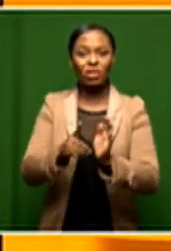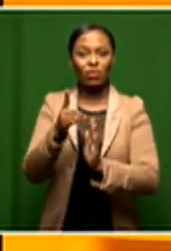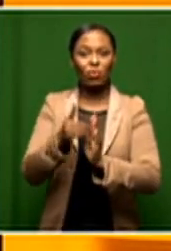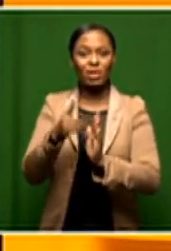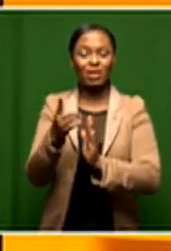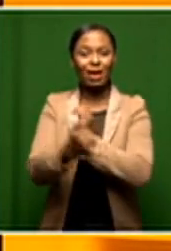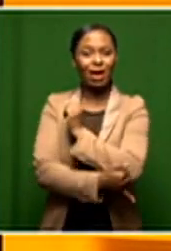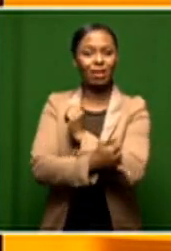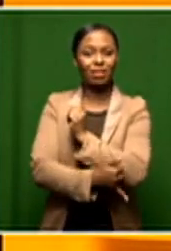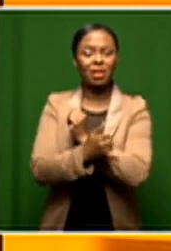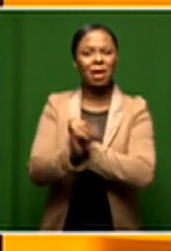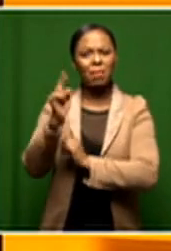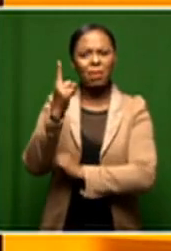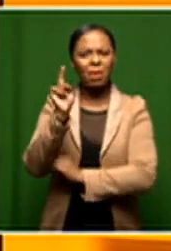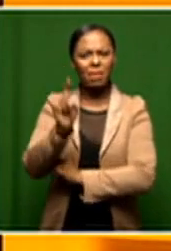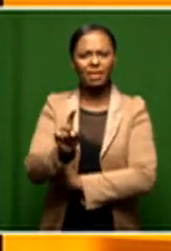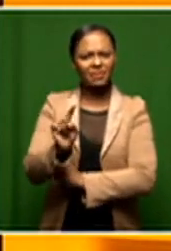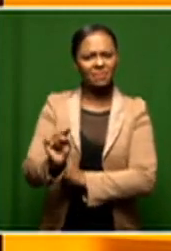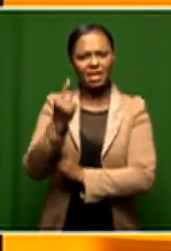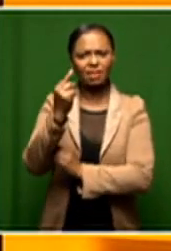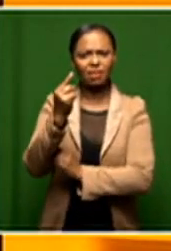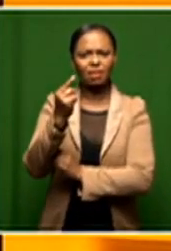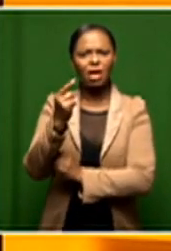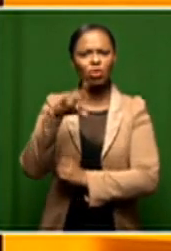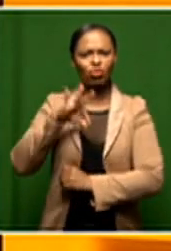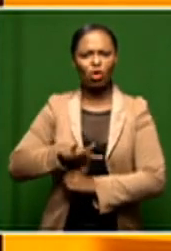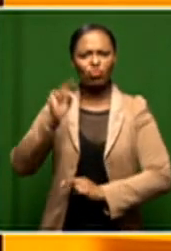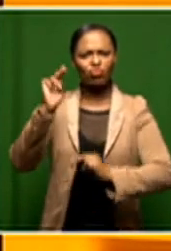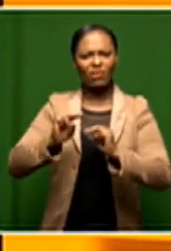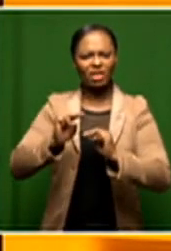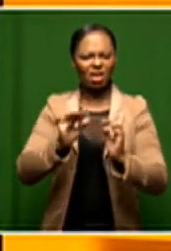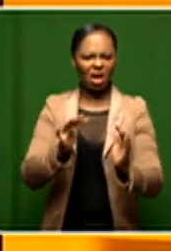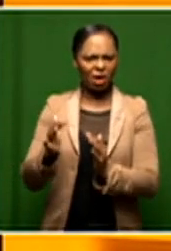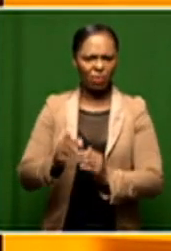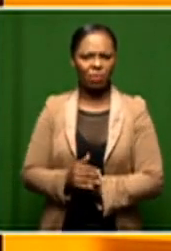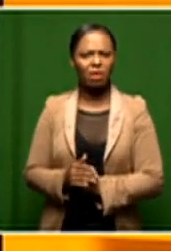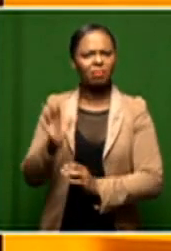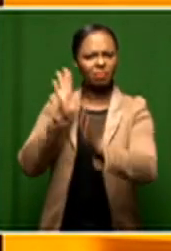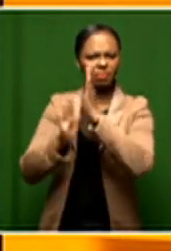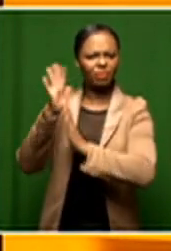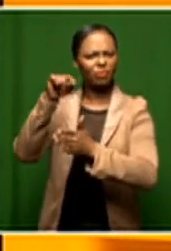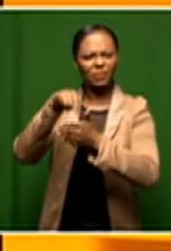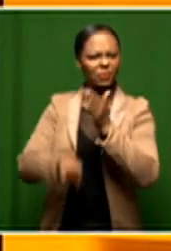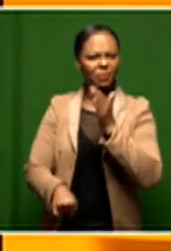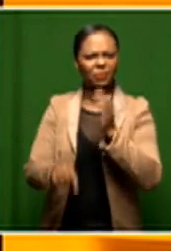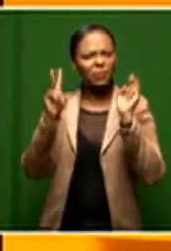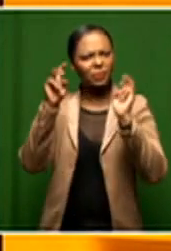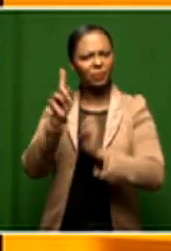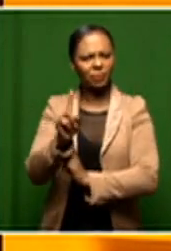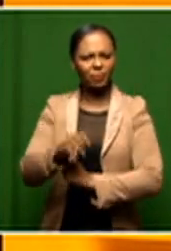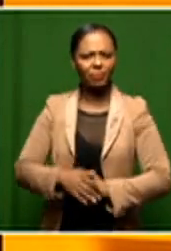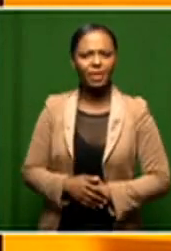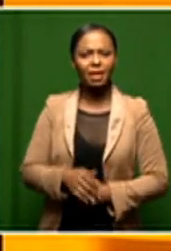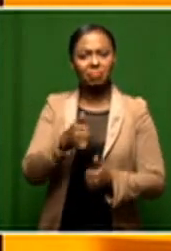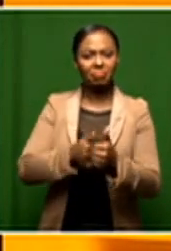do people come first over short-term profits? And joining us now to give us some insight into all of this is the Chief